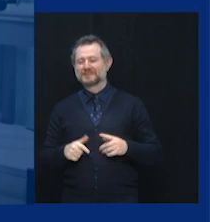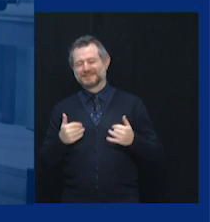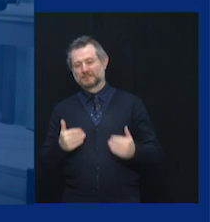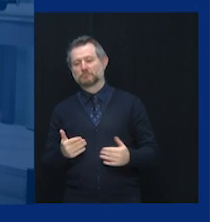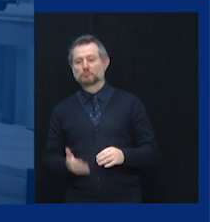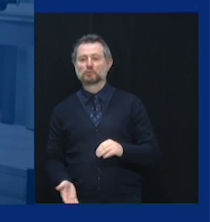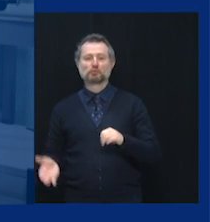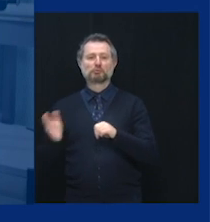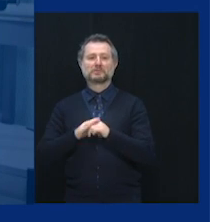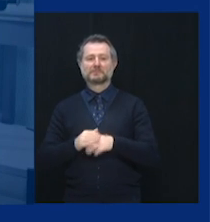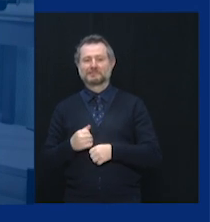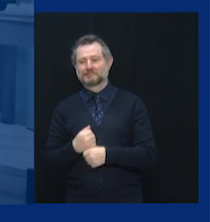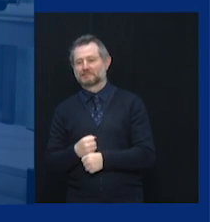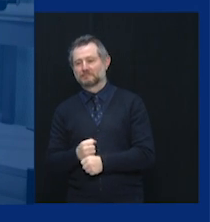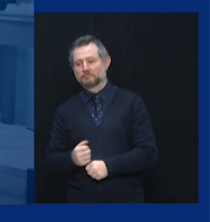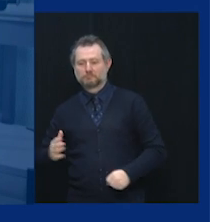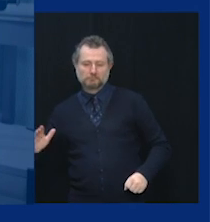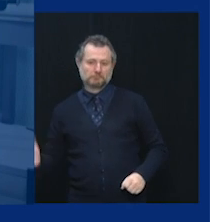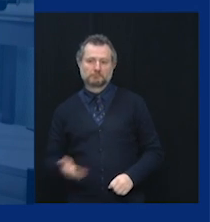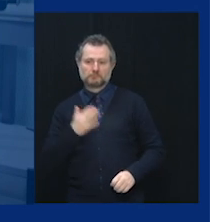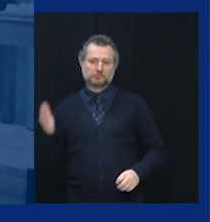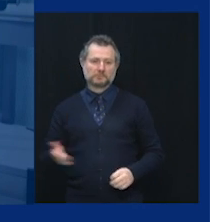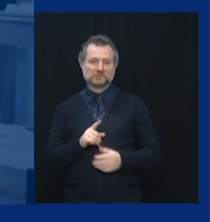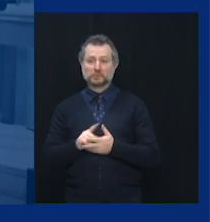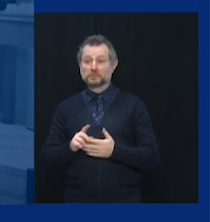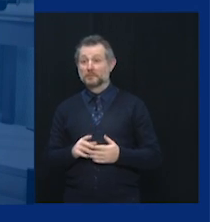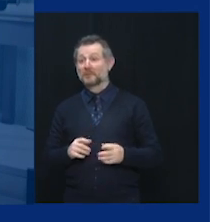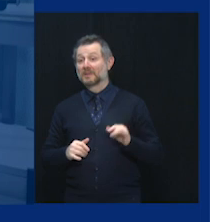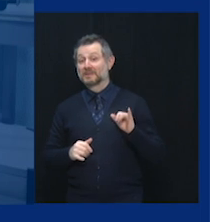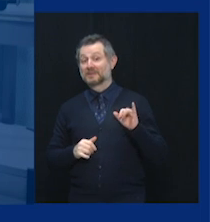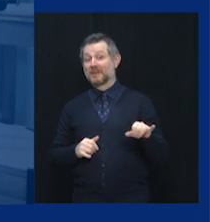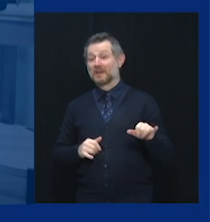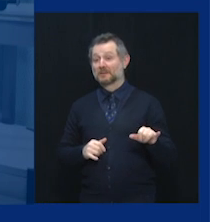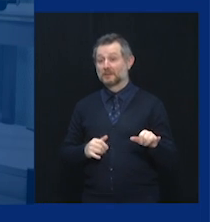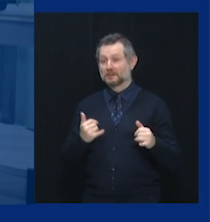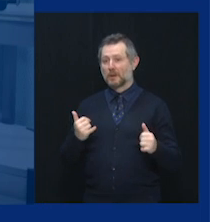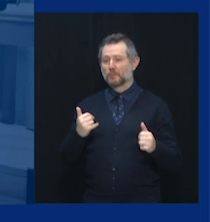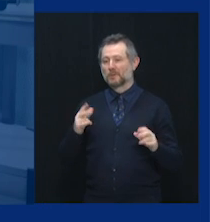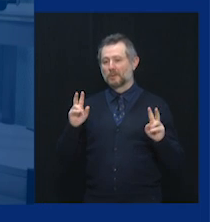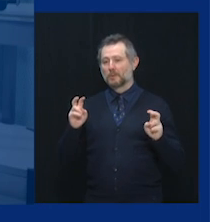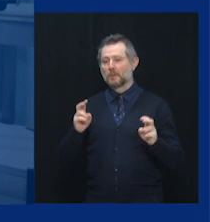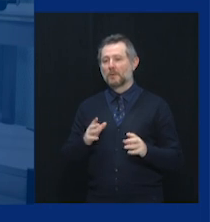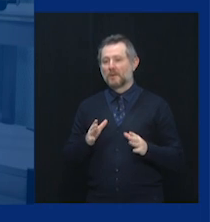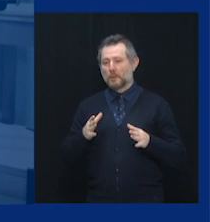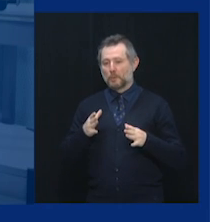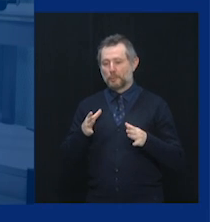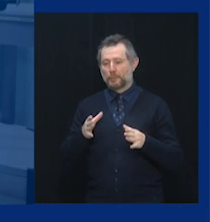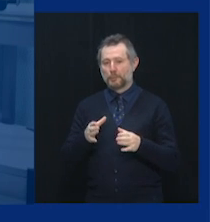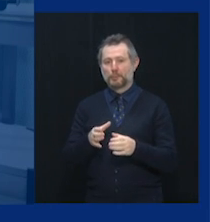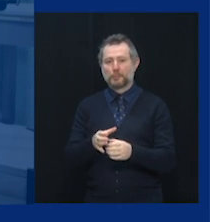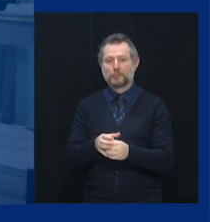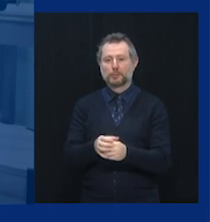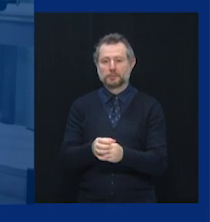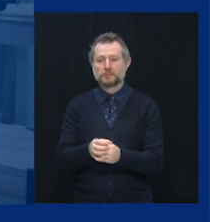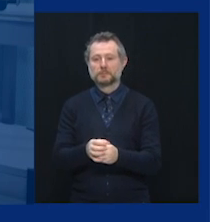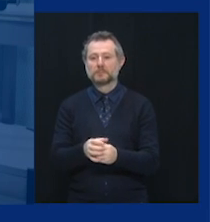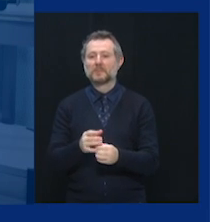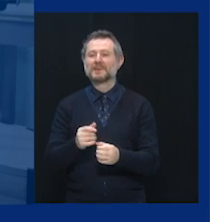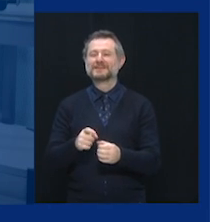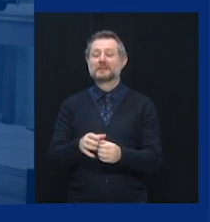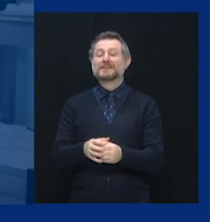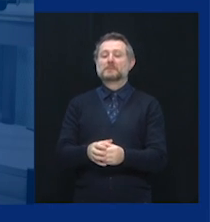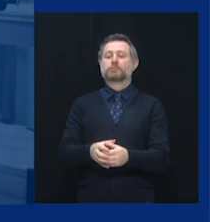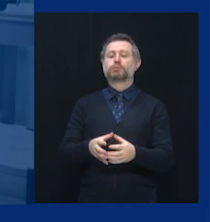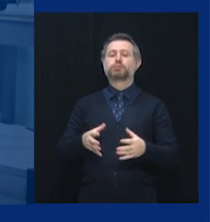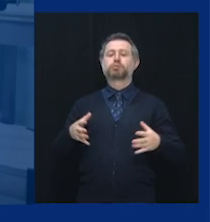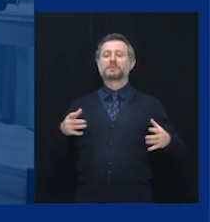because that is the bottleneck right now. With all of this said, hospital capacity is